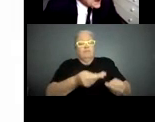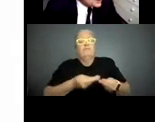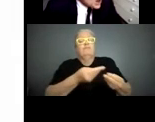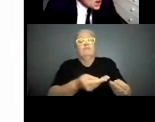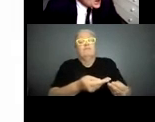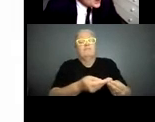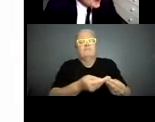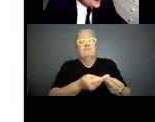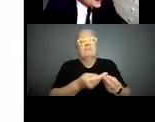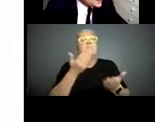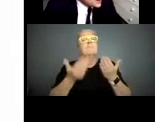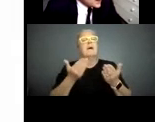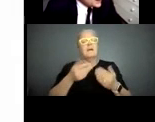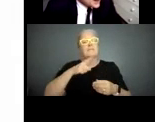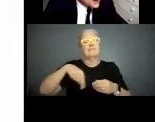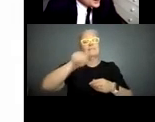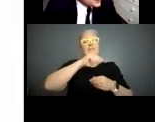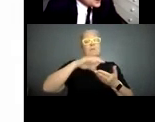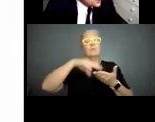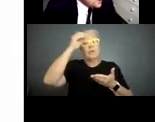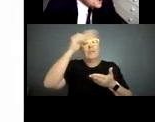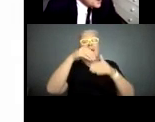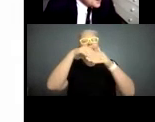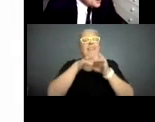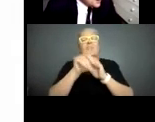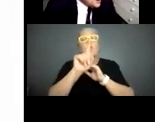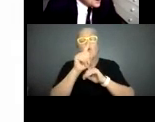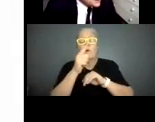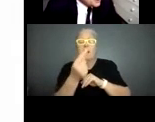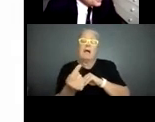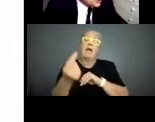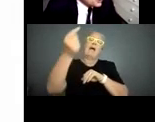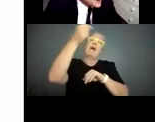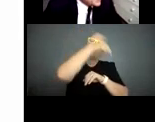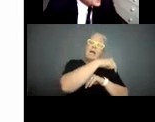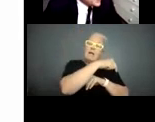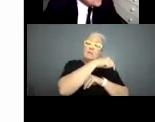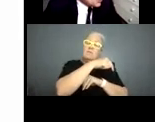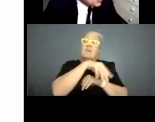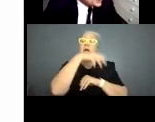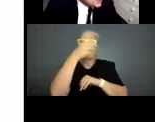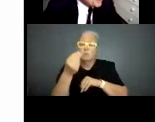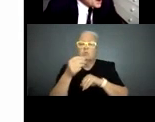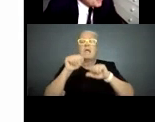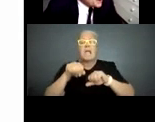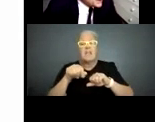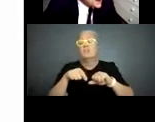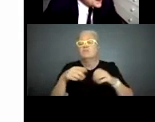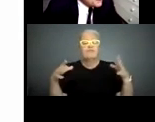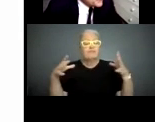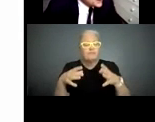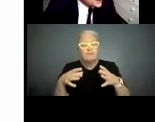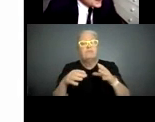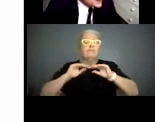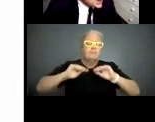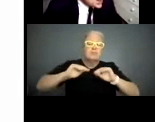class outside and they have the lesson together sitting in a circle. So it wouldn't have cost anything. A more costly one might have been to get